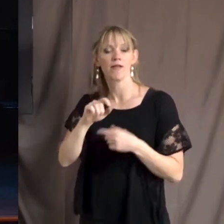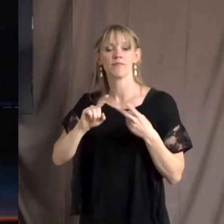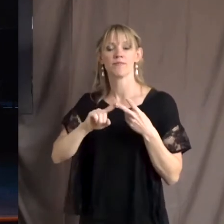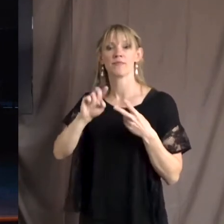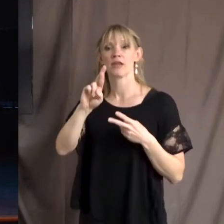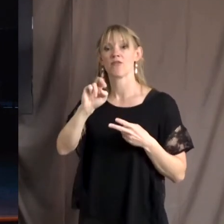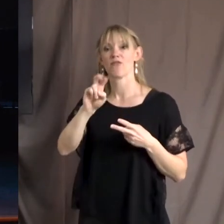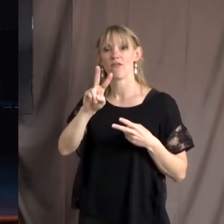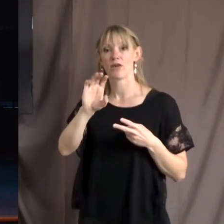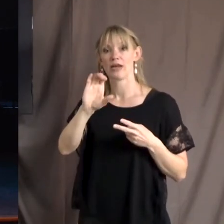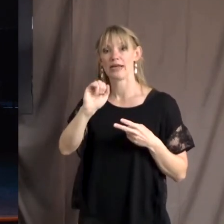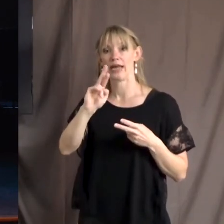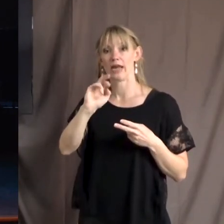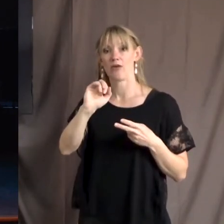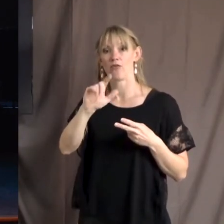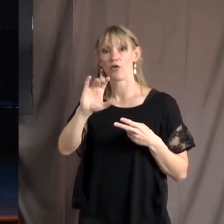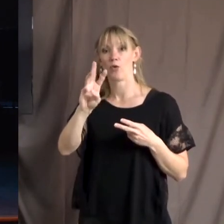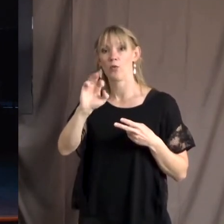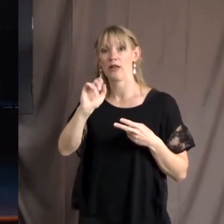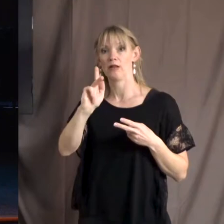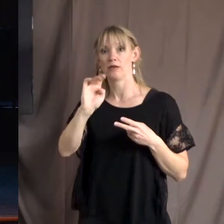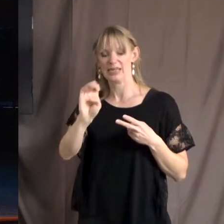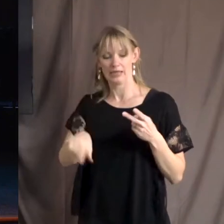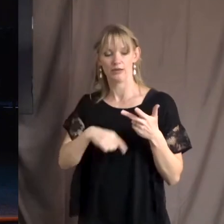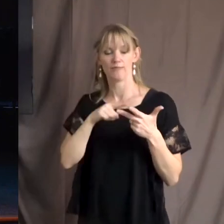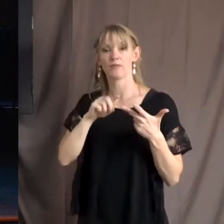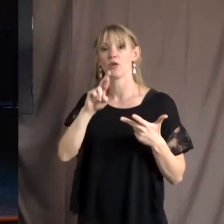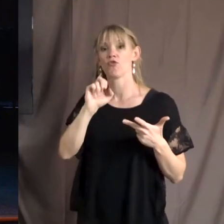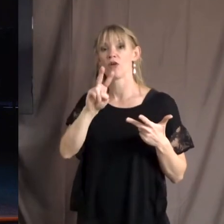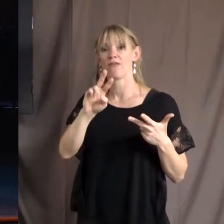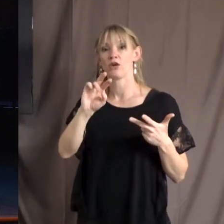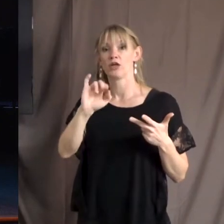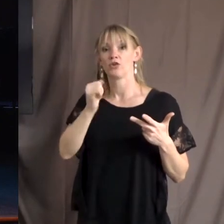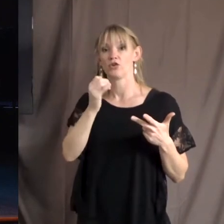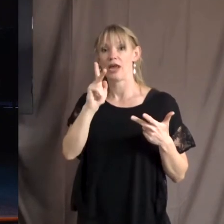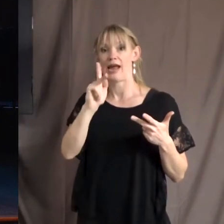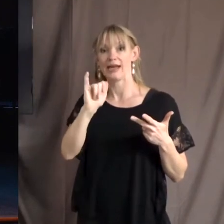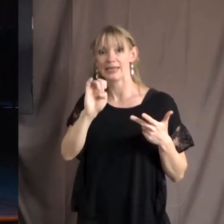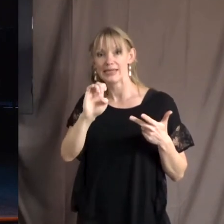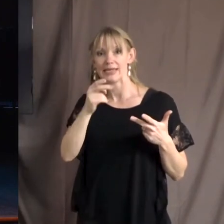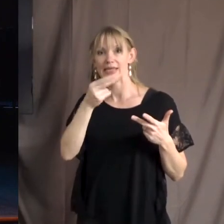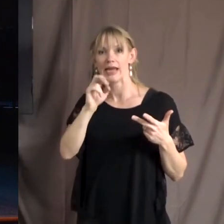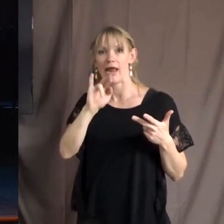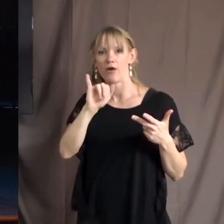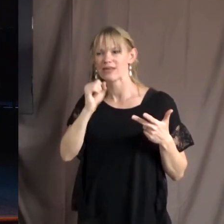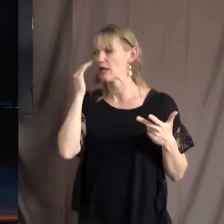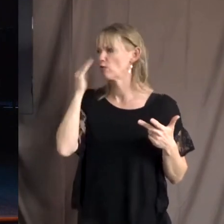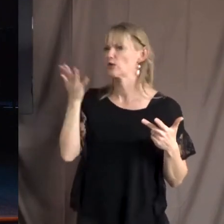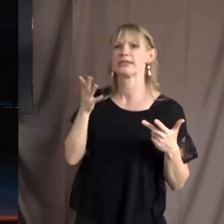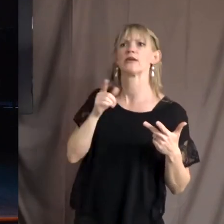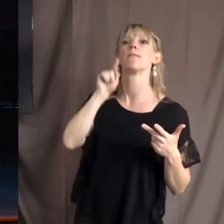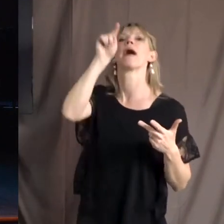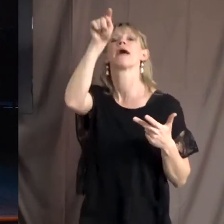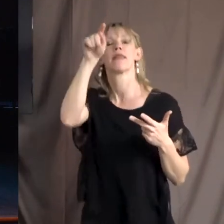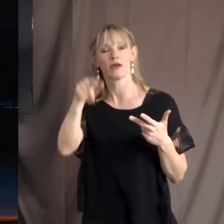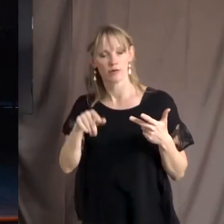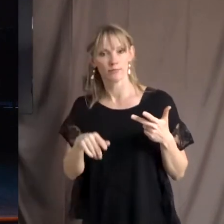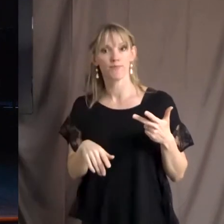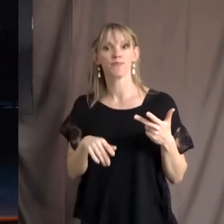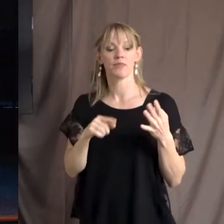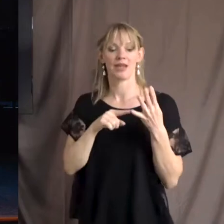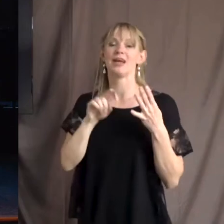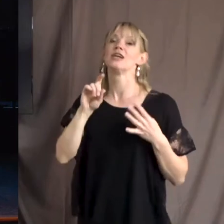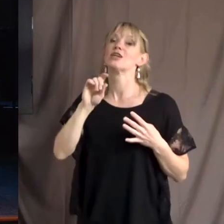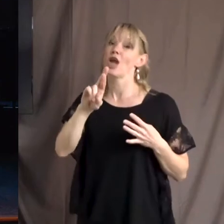Wilkie, Reverend Jackie Harris. I know she's here somewhere. There, she's back there. Dr.